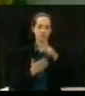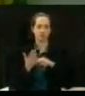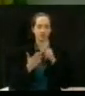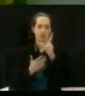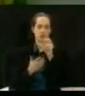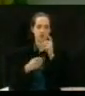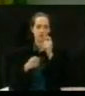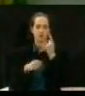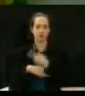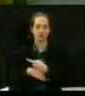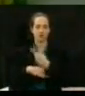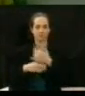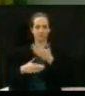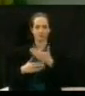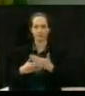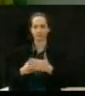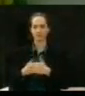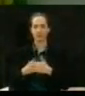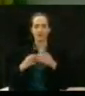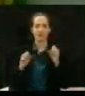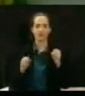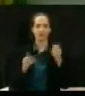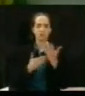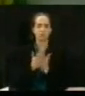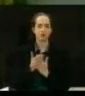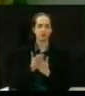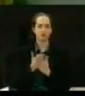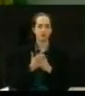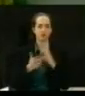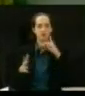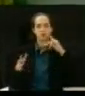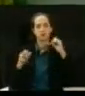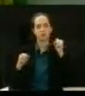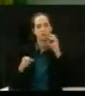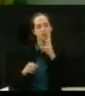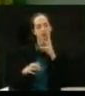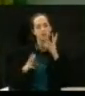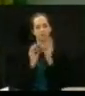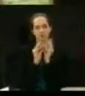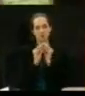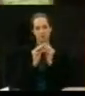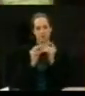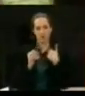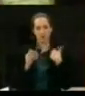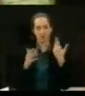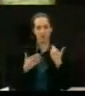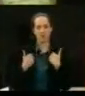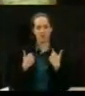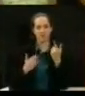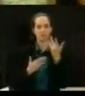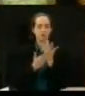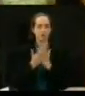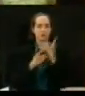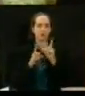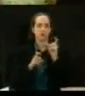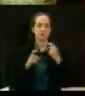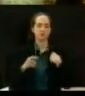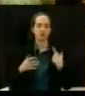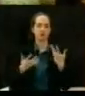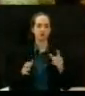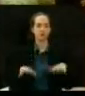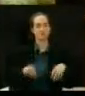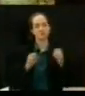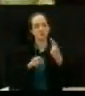as well, because I'm going to have some questions about it, and I don't want to take up time today. It's certainly something that's related to stormwater. There